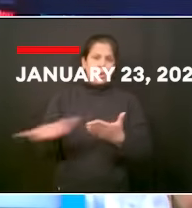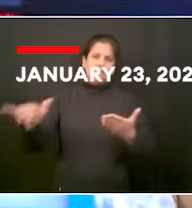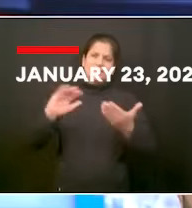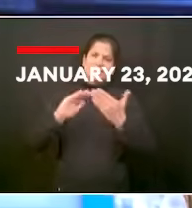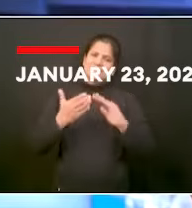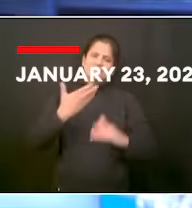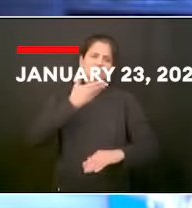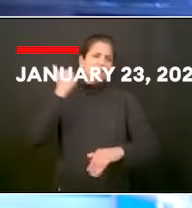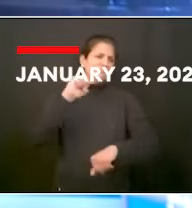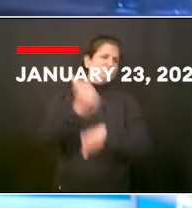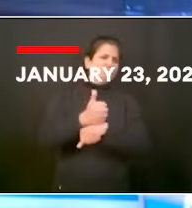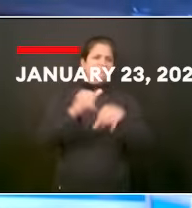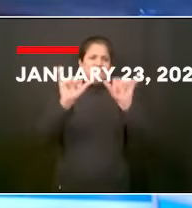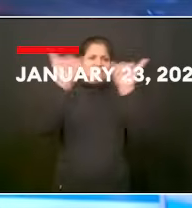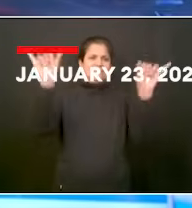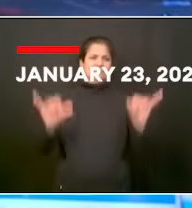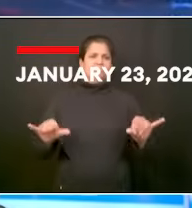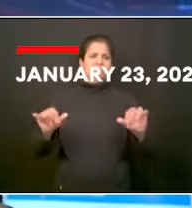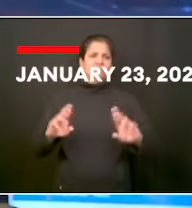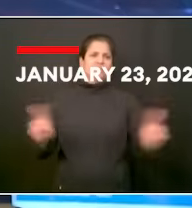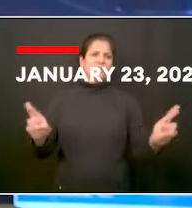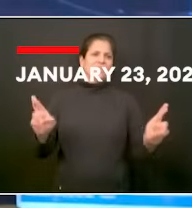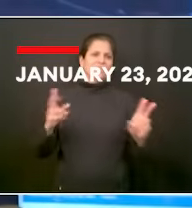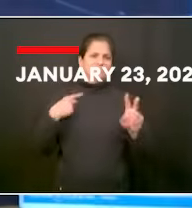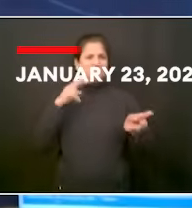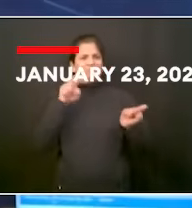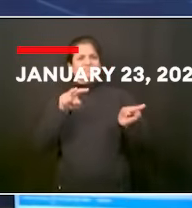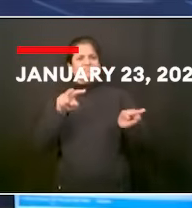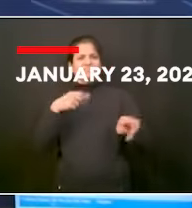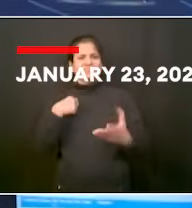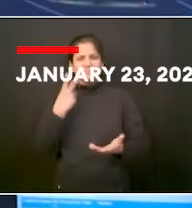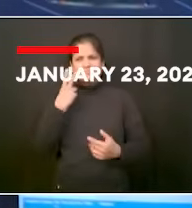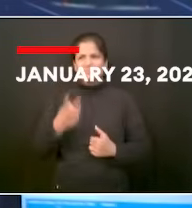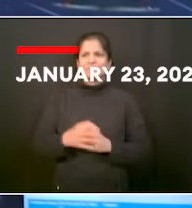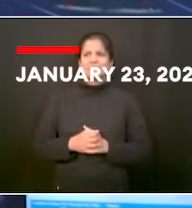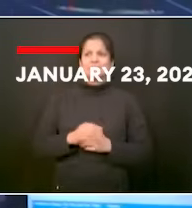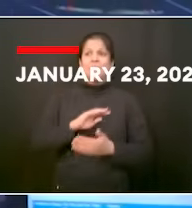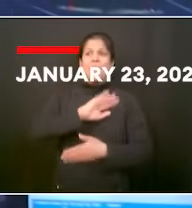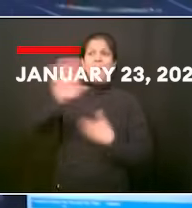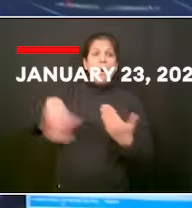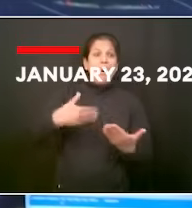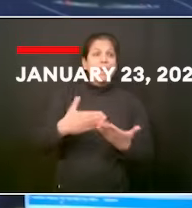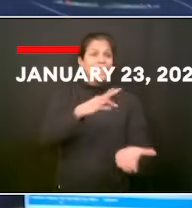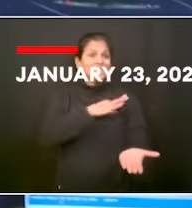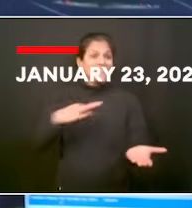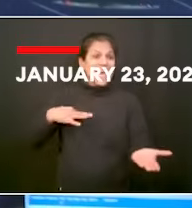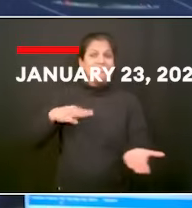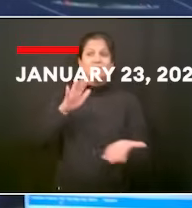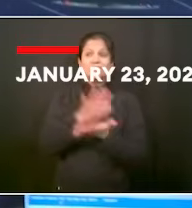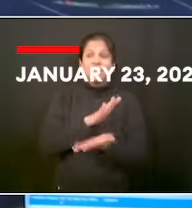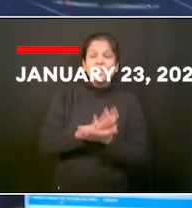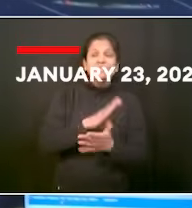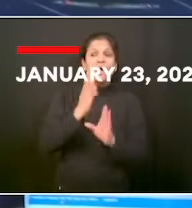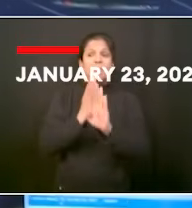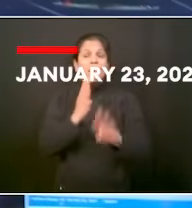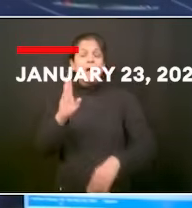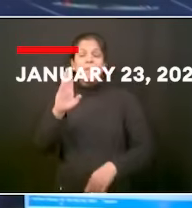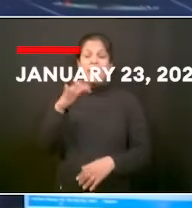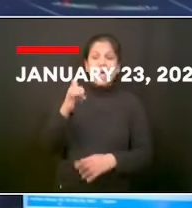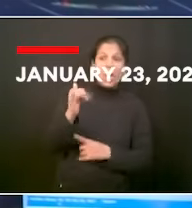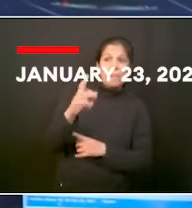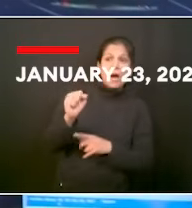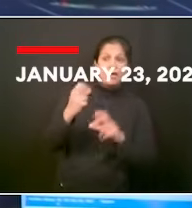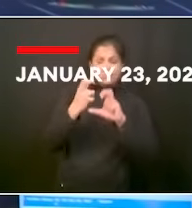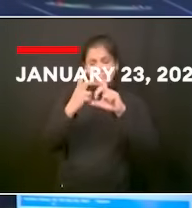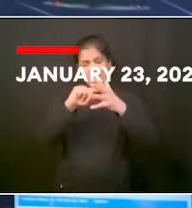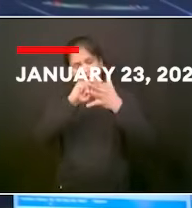teams, food service workers, nurses, support staff, bus drivers, superintendents, and so many other of